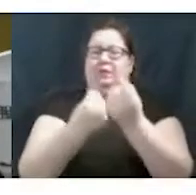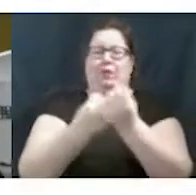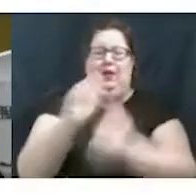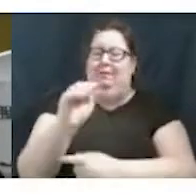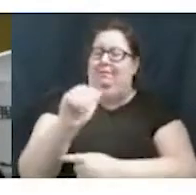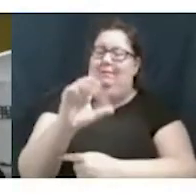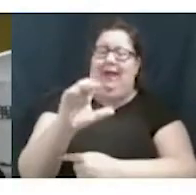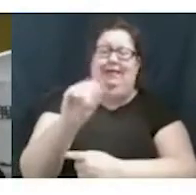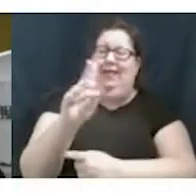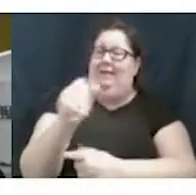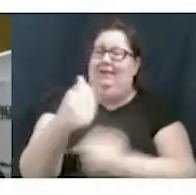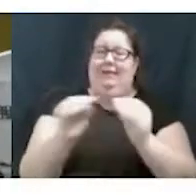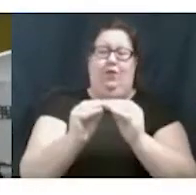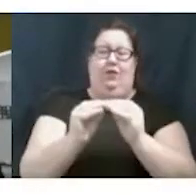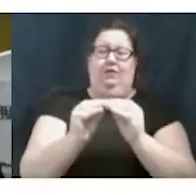Windows lab.